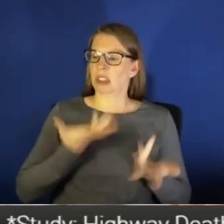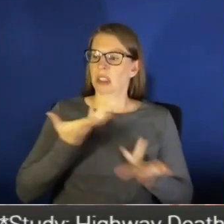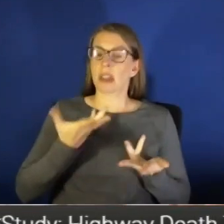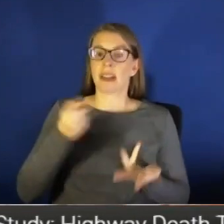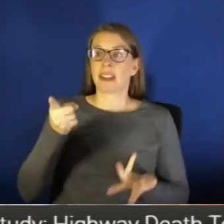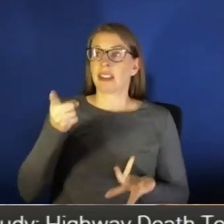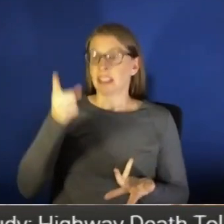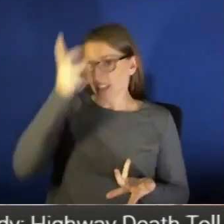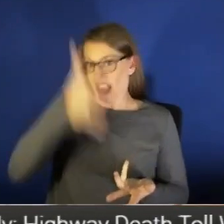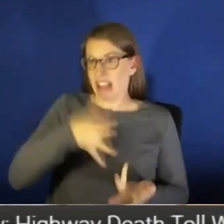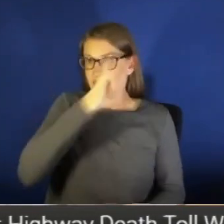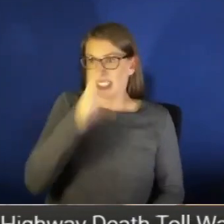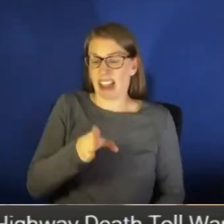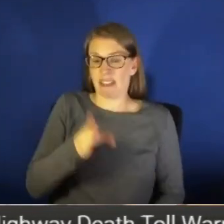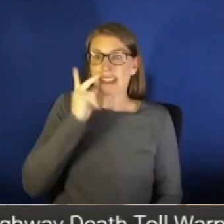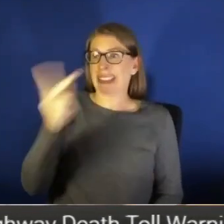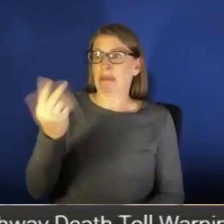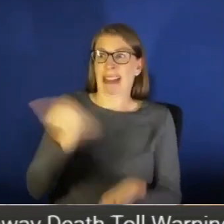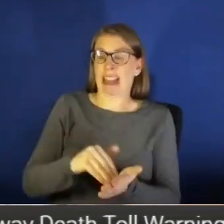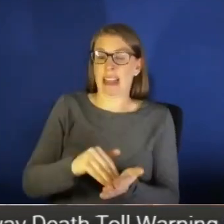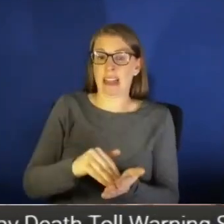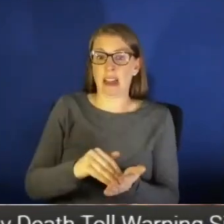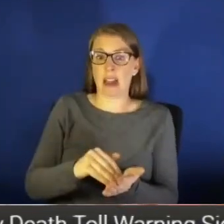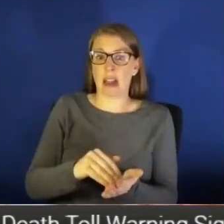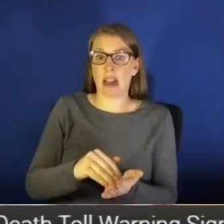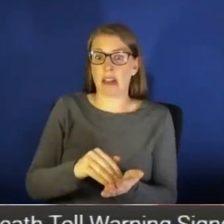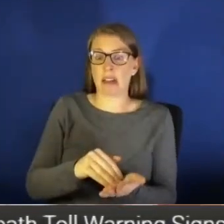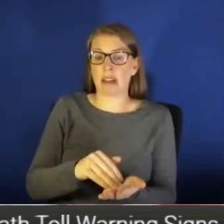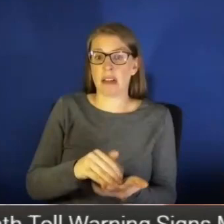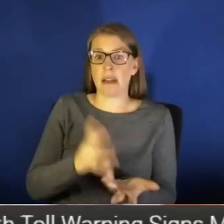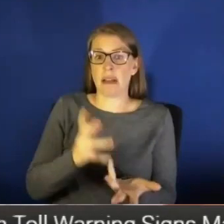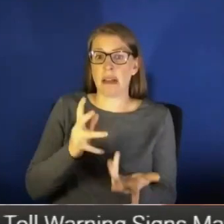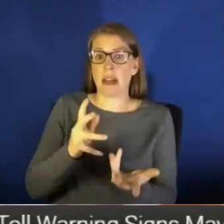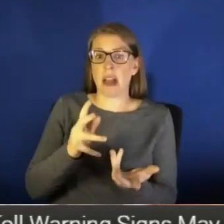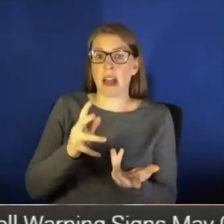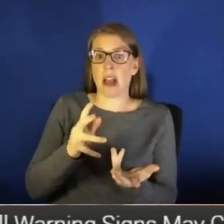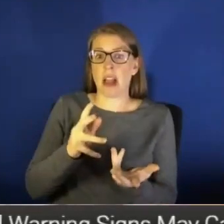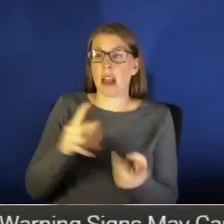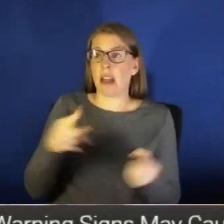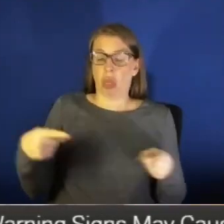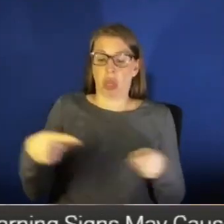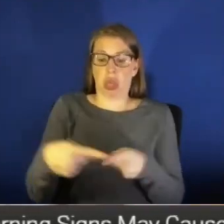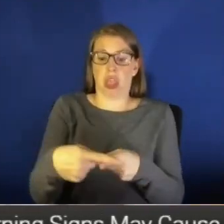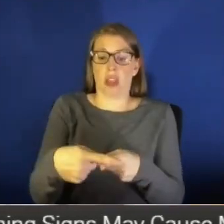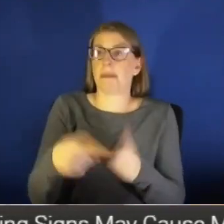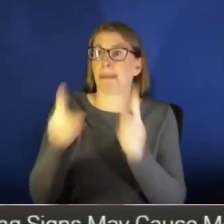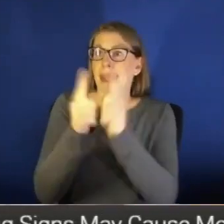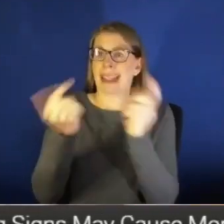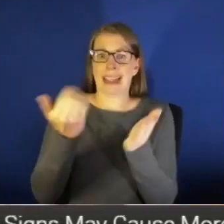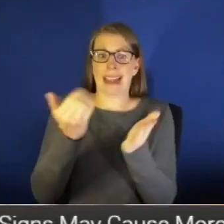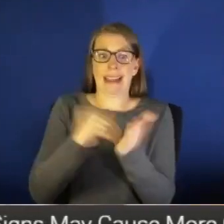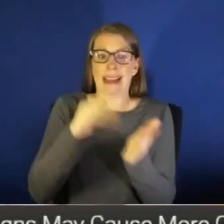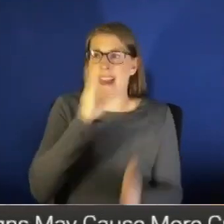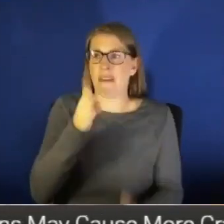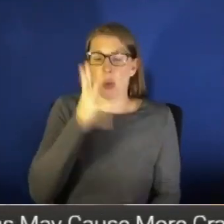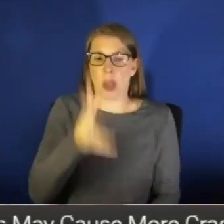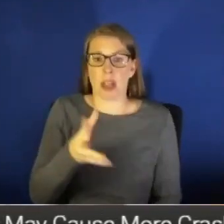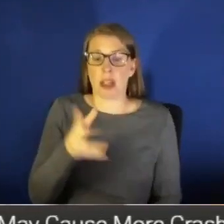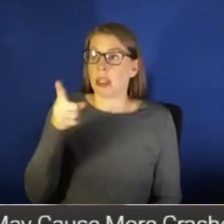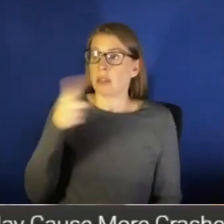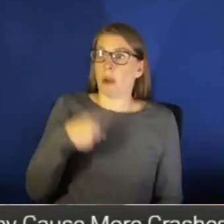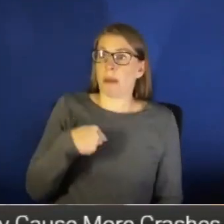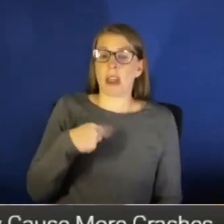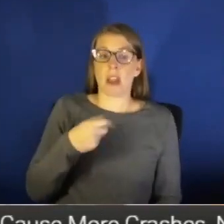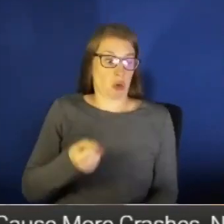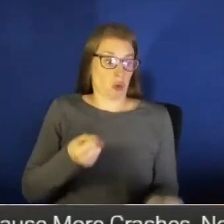never seen him again, and we'll never ever, our paths will never cross again. And just when he told me, he said, you throw them things away,